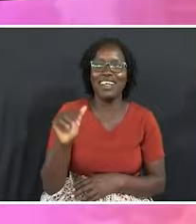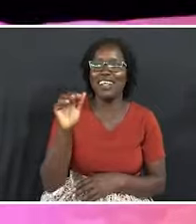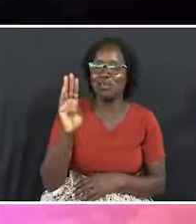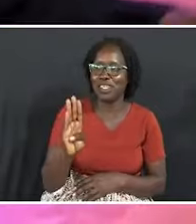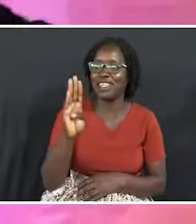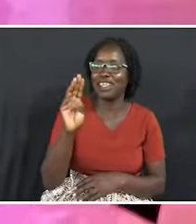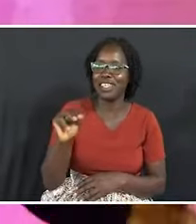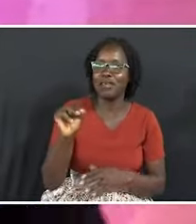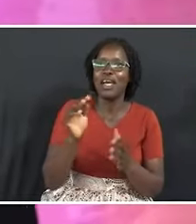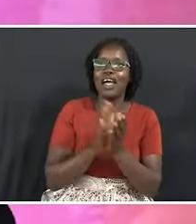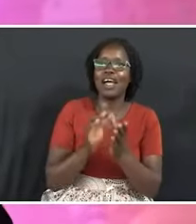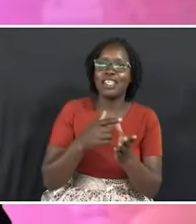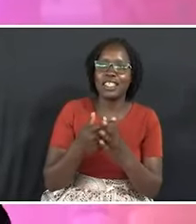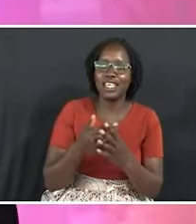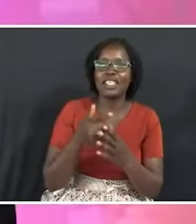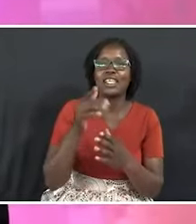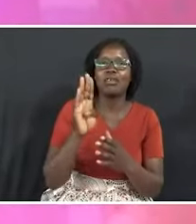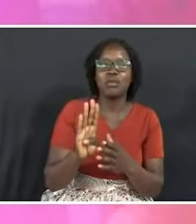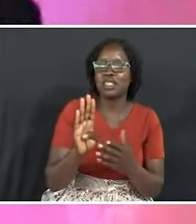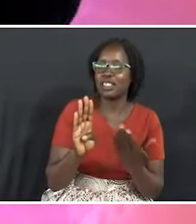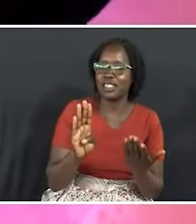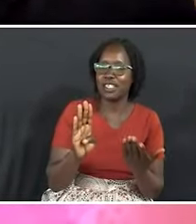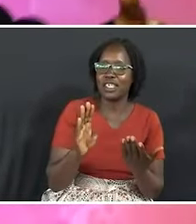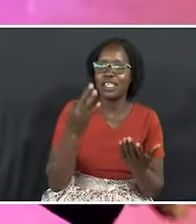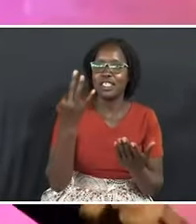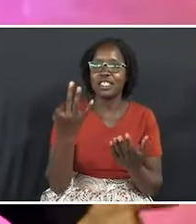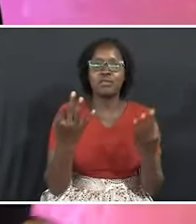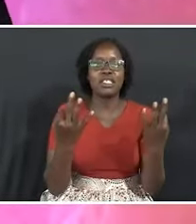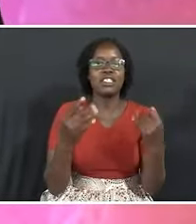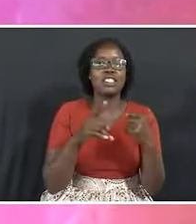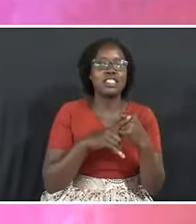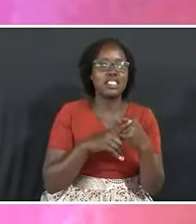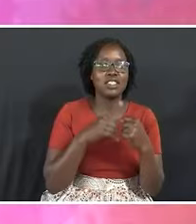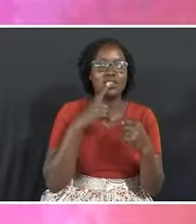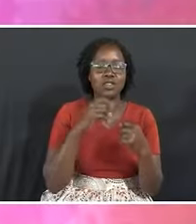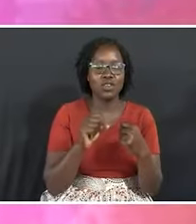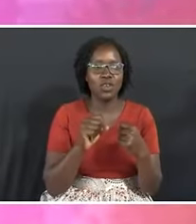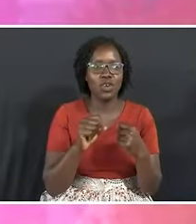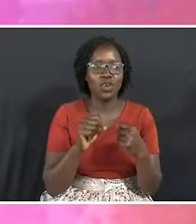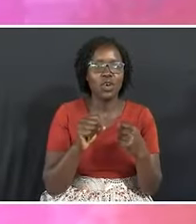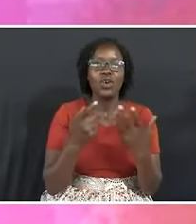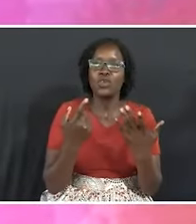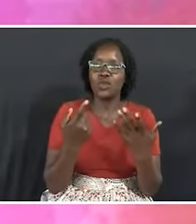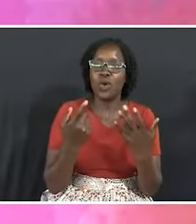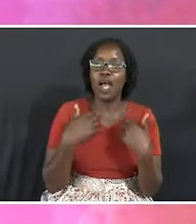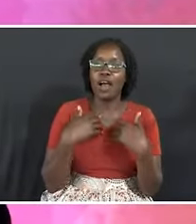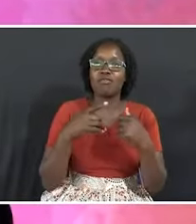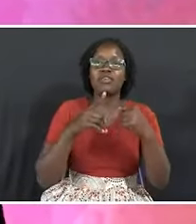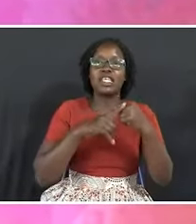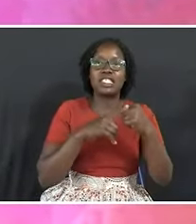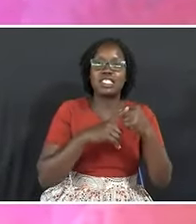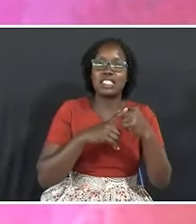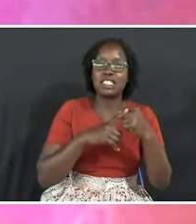you do a PhD, that is PH and D, 3 plus 3, 6. So you have only done 6, the